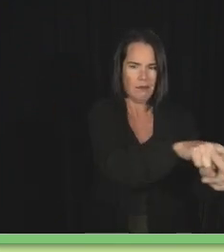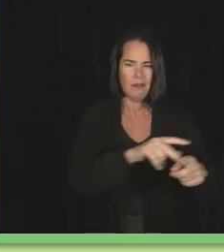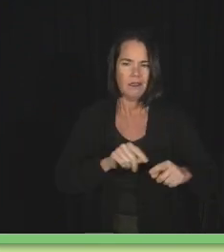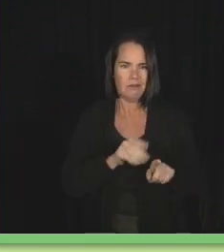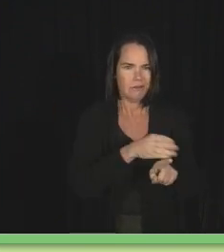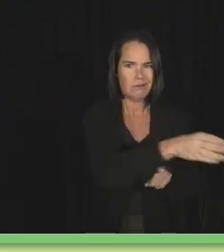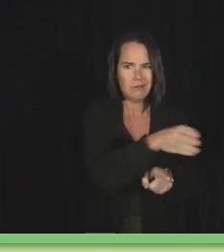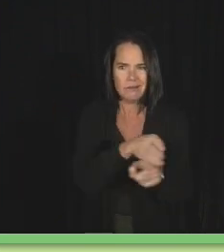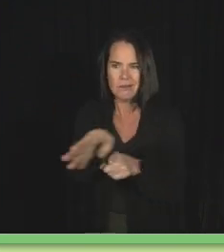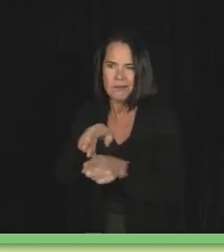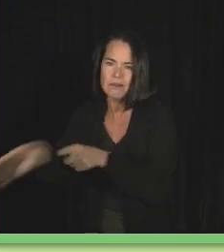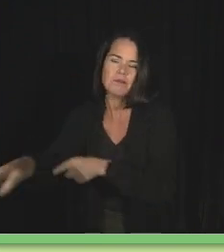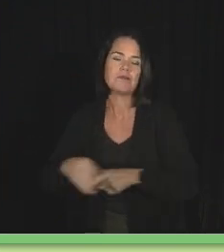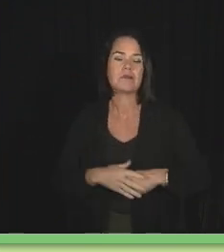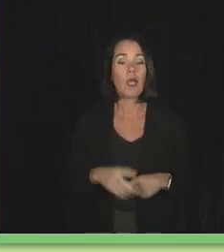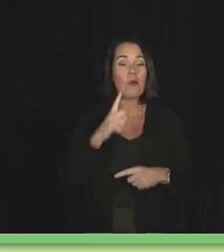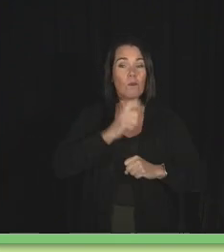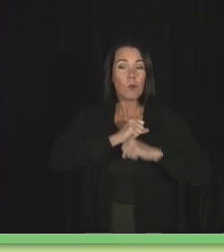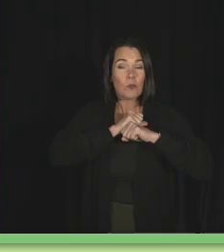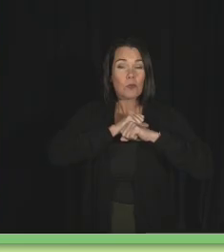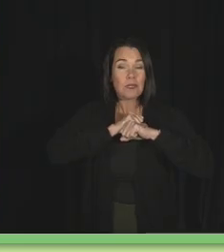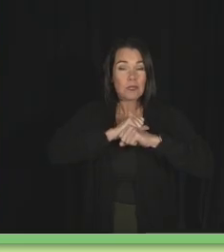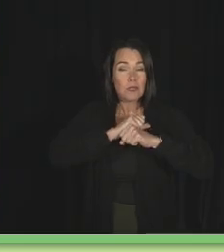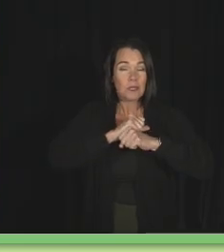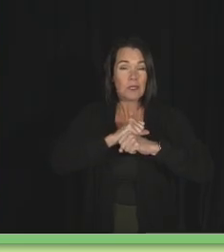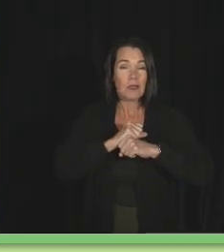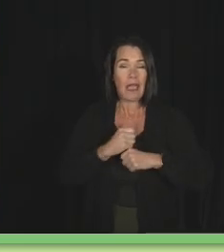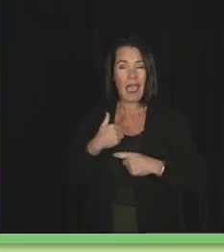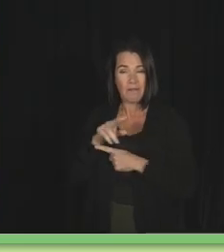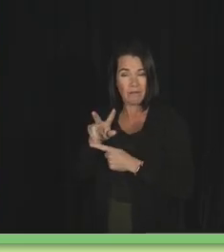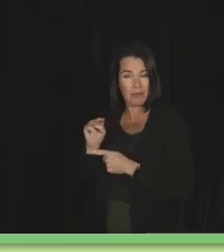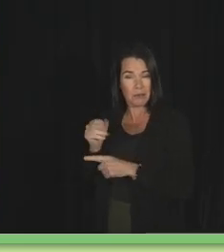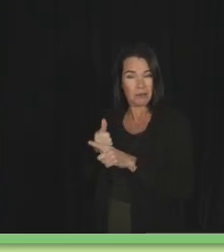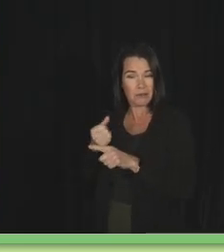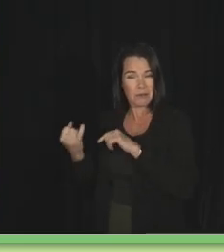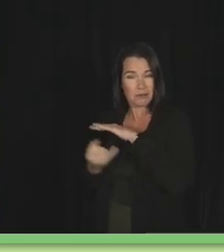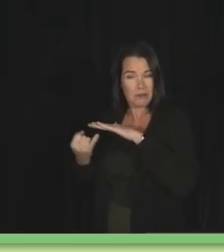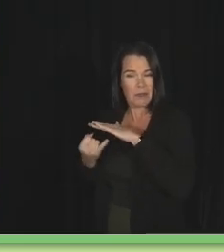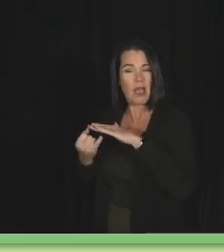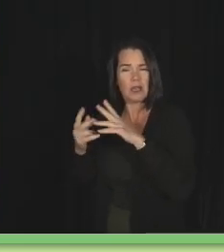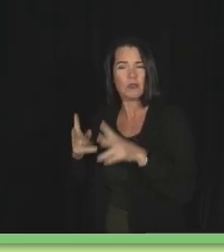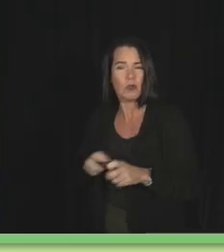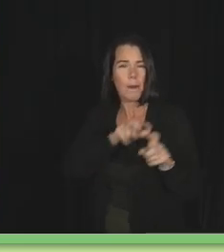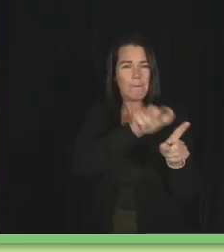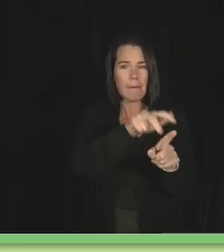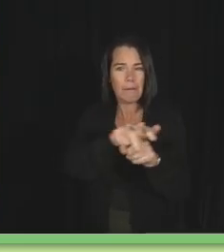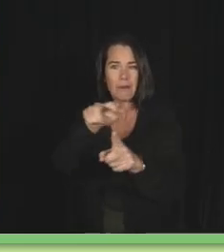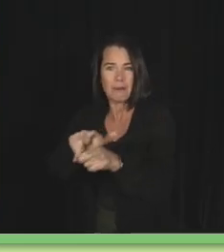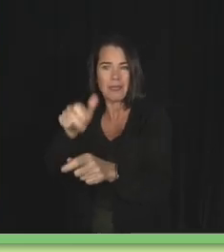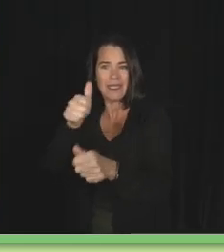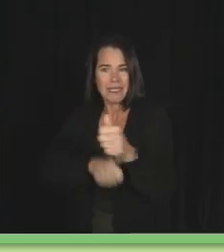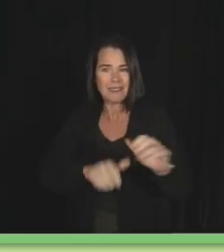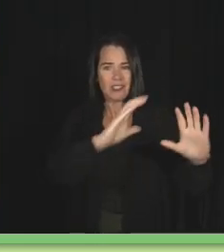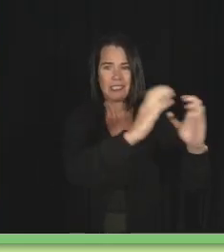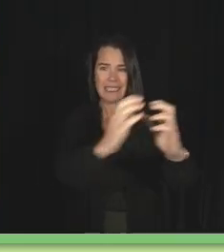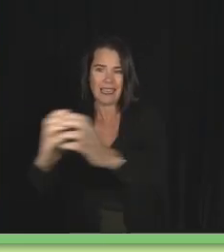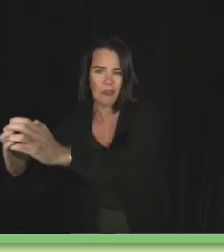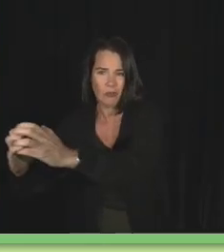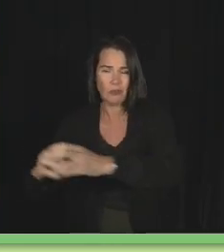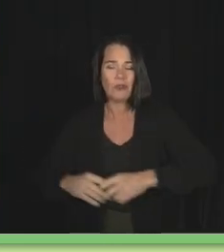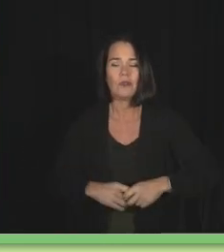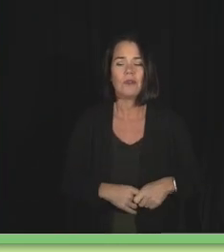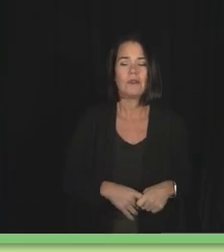For security, having the same level of virtual machine isolation should be applied to each and every container.